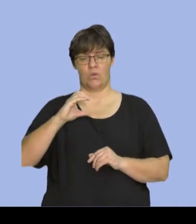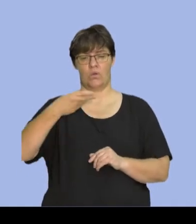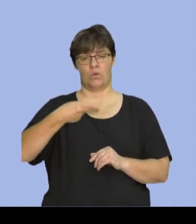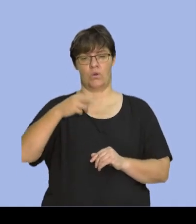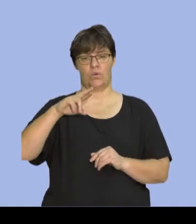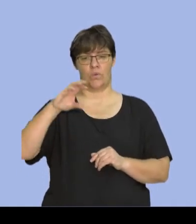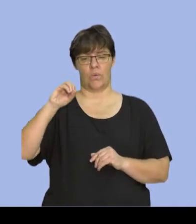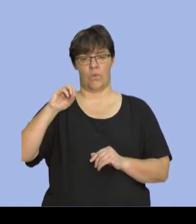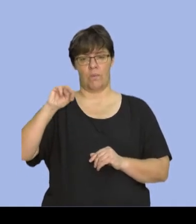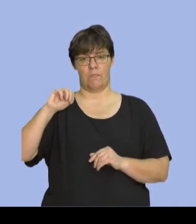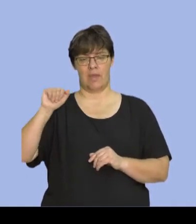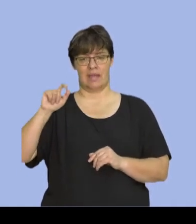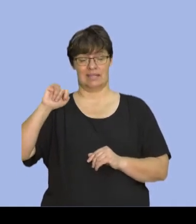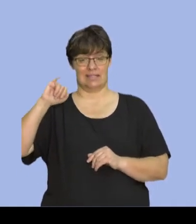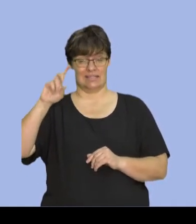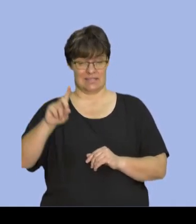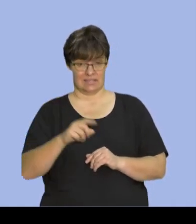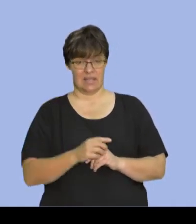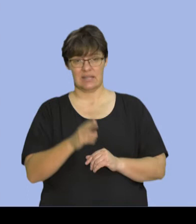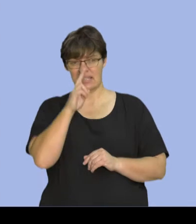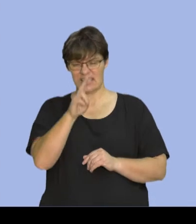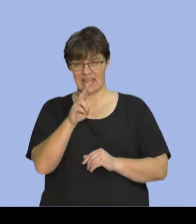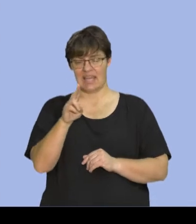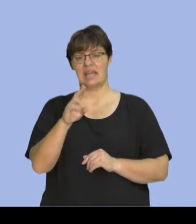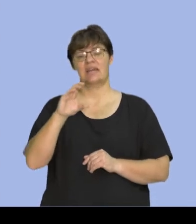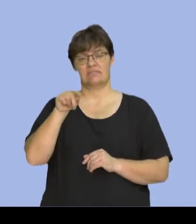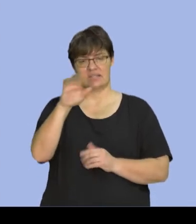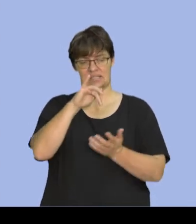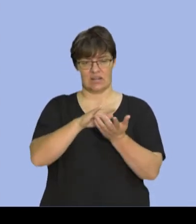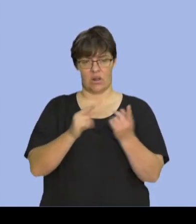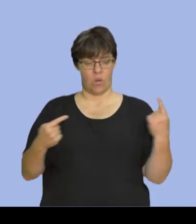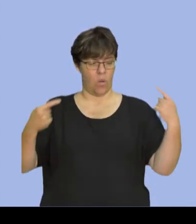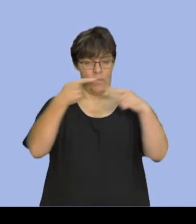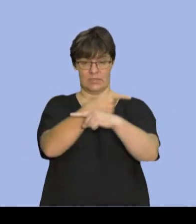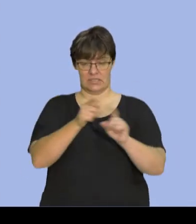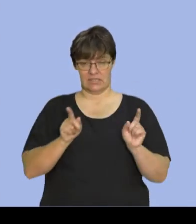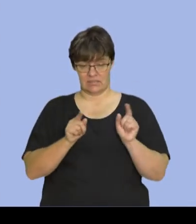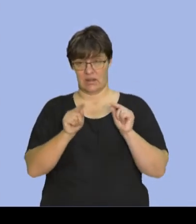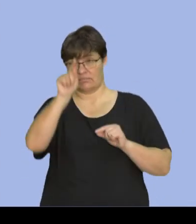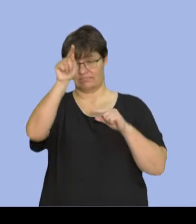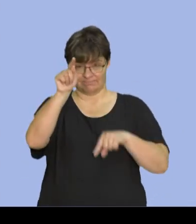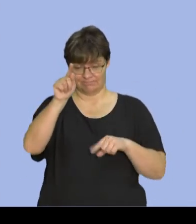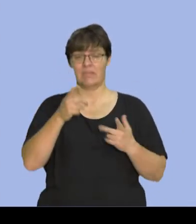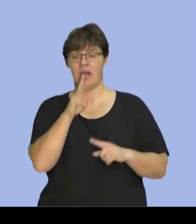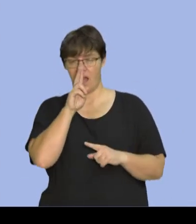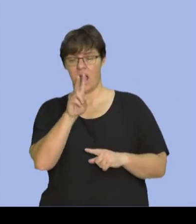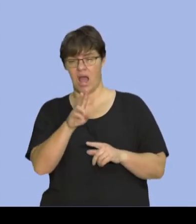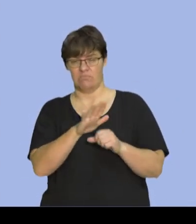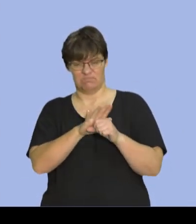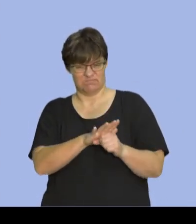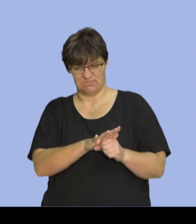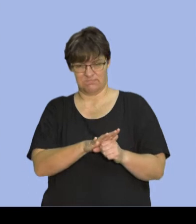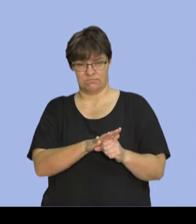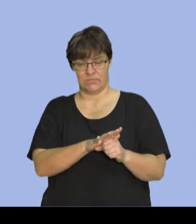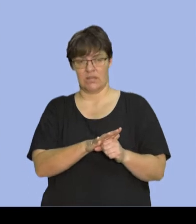these, here you can clearly see the centrosomes moving to the opposite poles with a dense concentration of